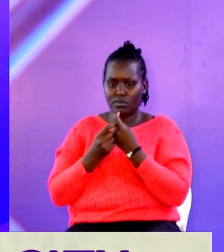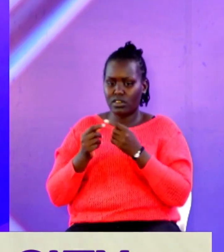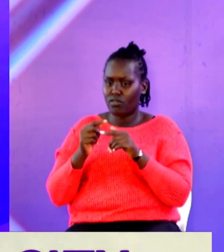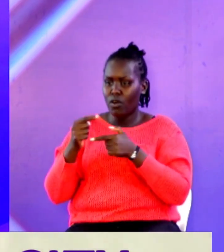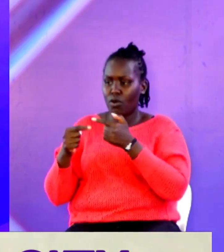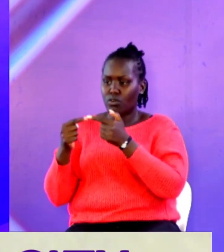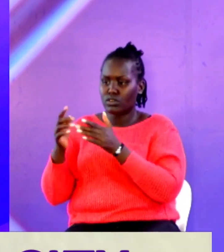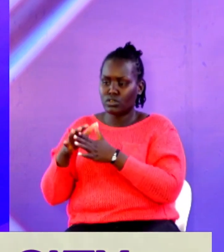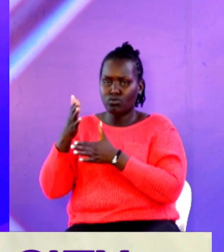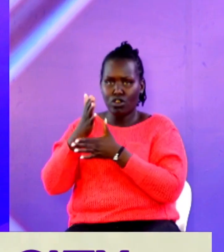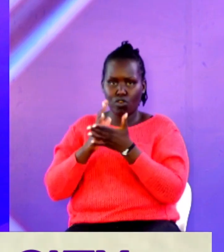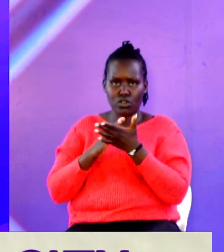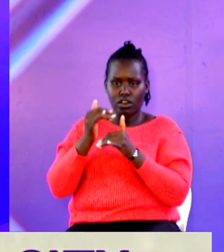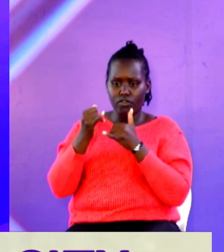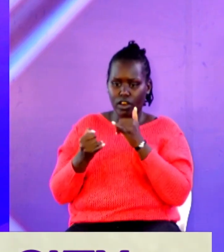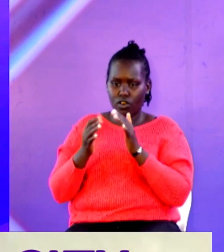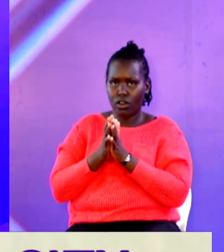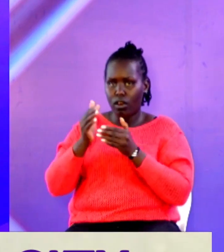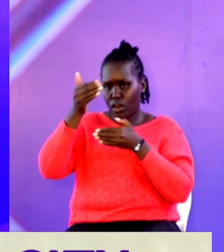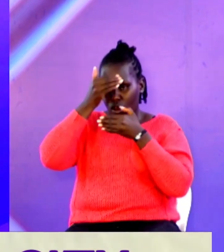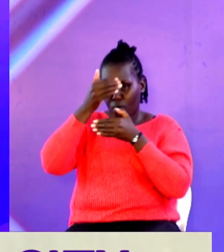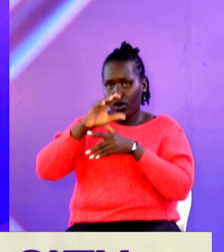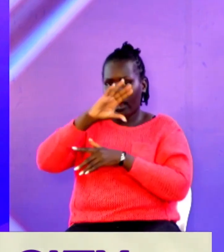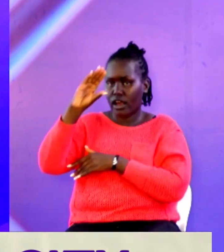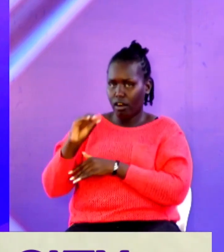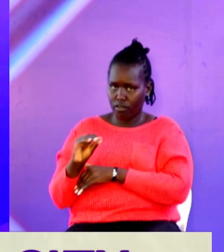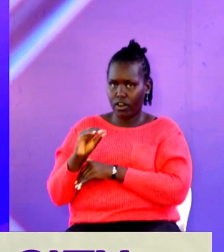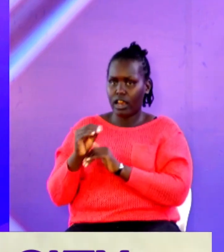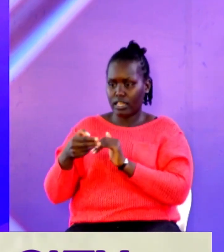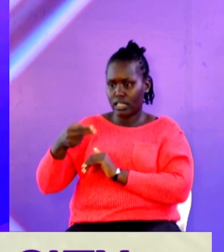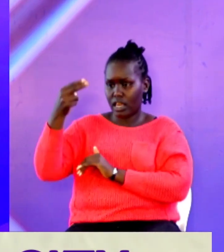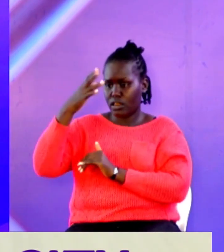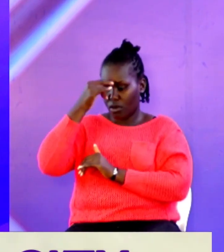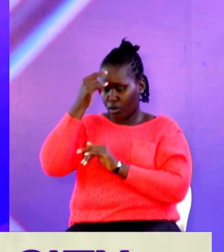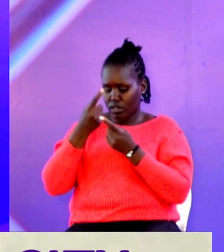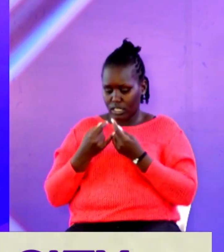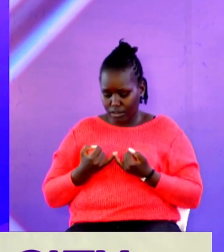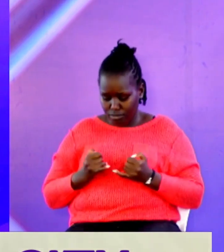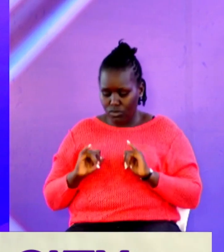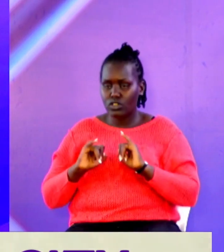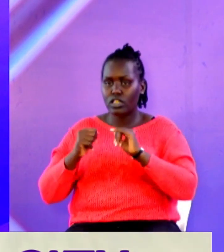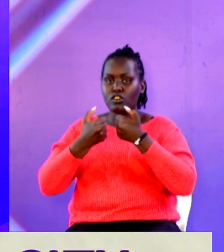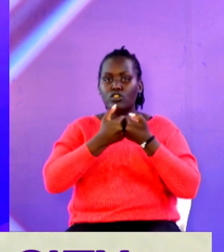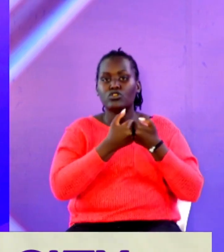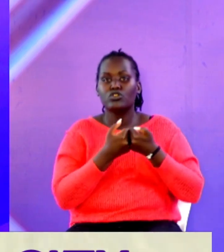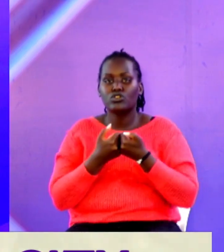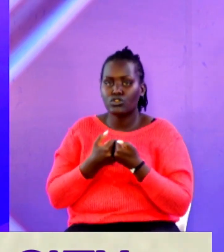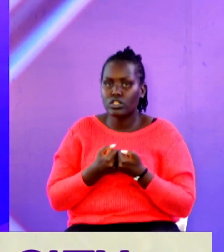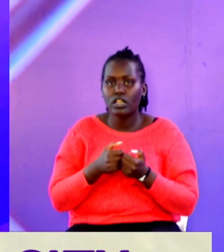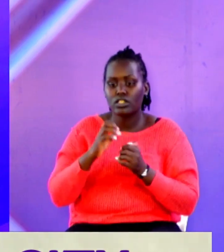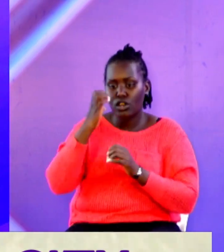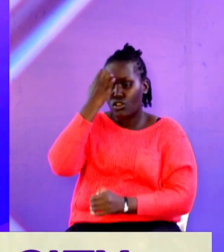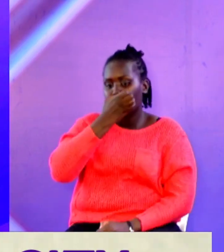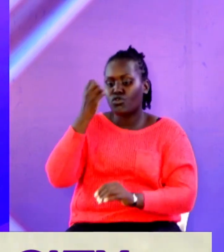That means Morocco in Africa is ranked the highest, because it has really tried to challenge European